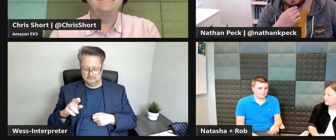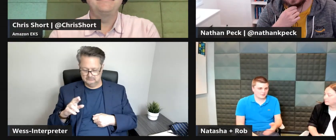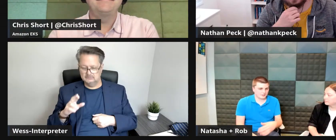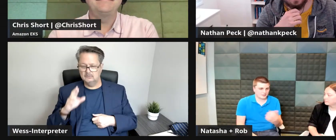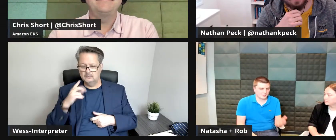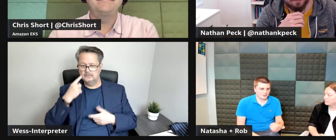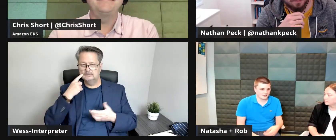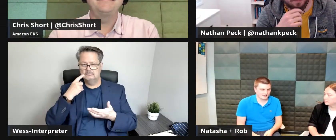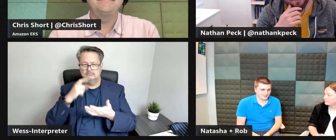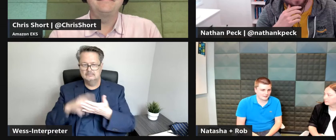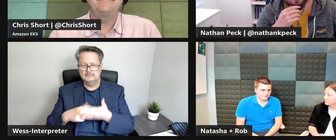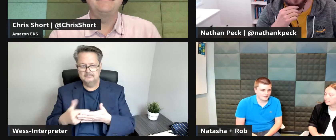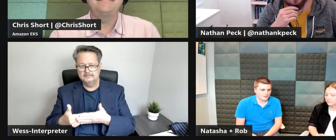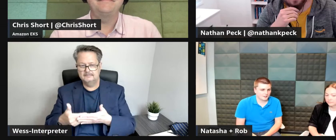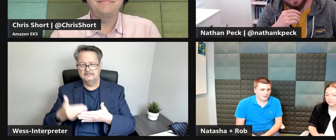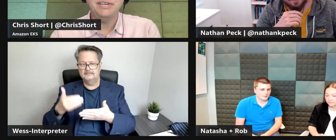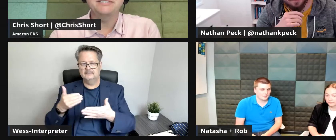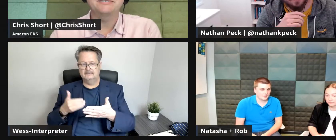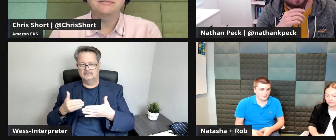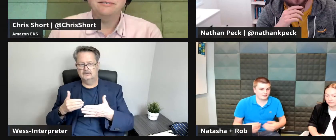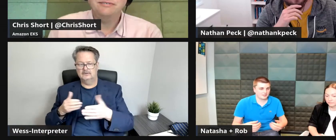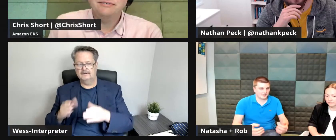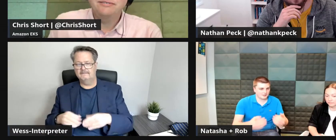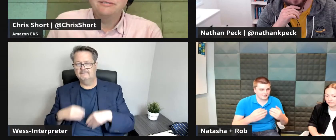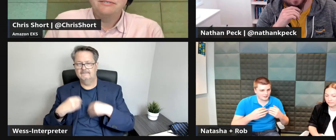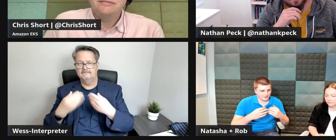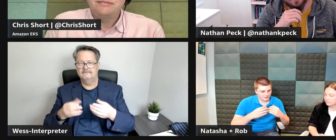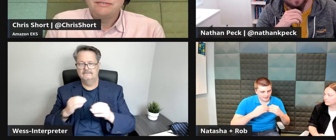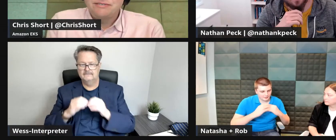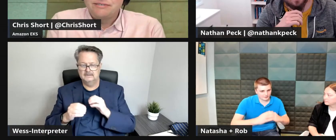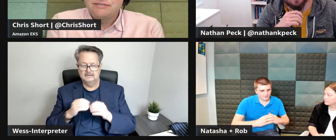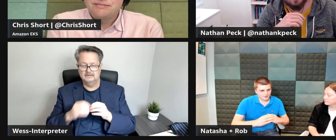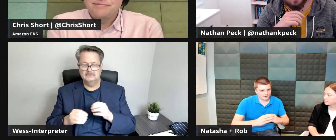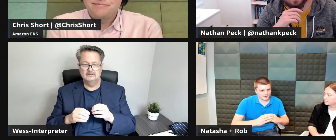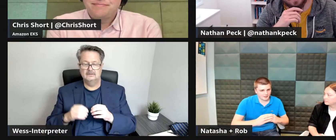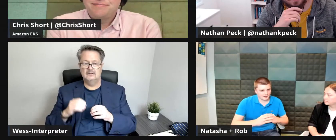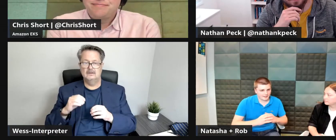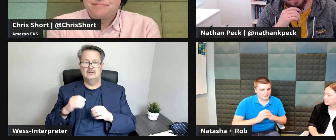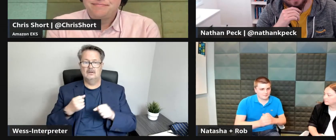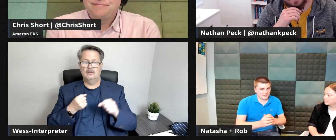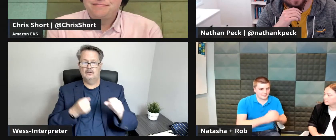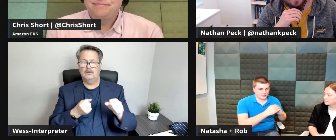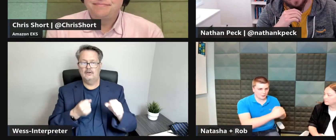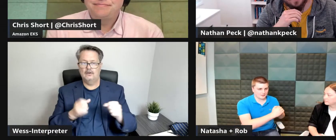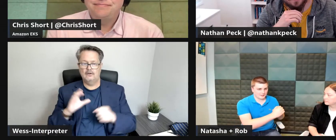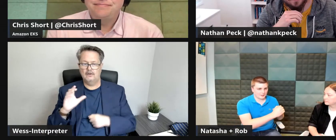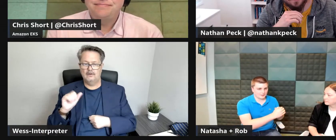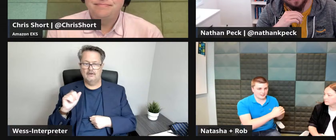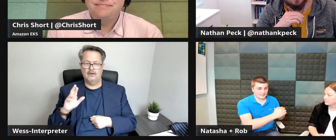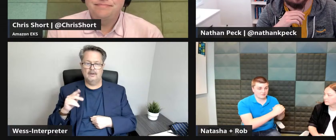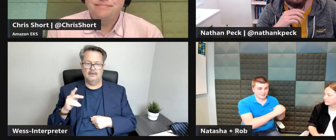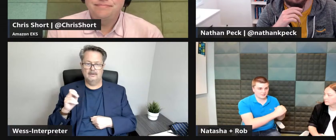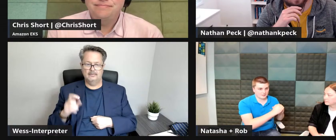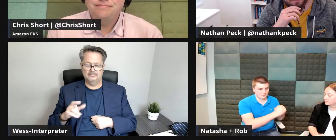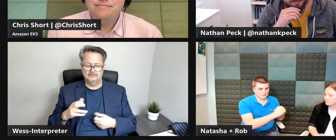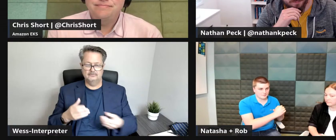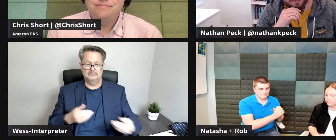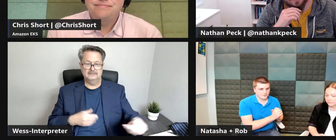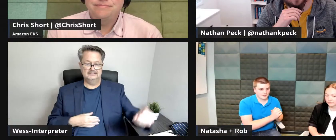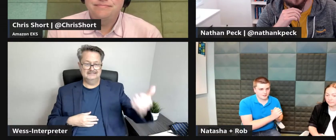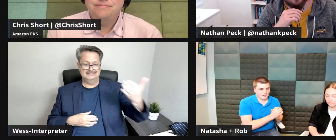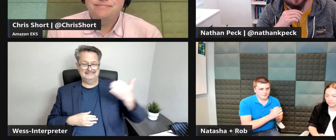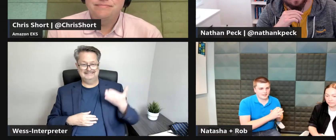event bridge and a queue to look for that. Carpenter, when it receives the interruption, it will immediately call in that node that's at risk of